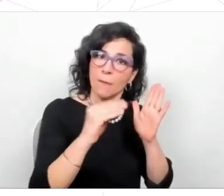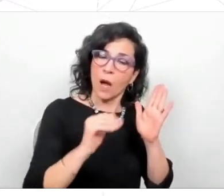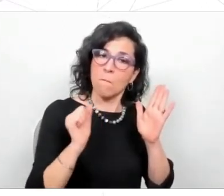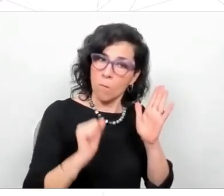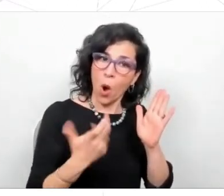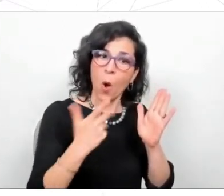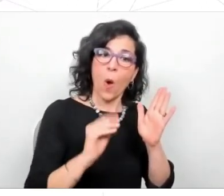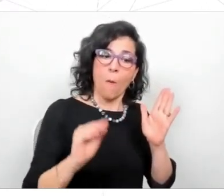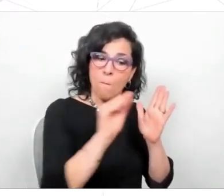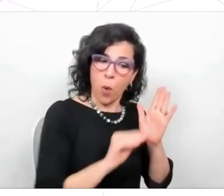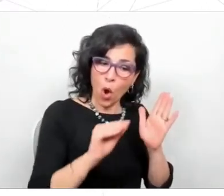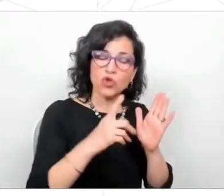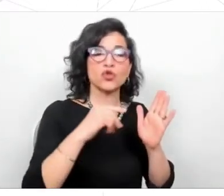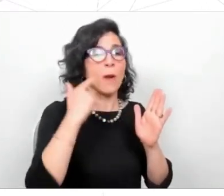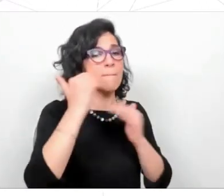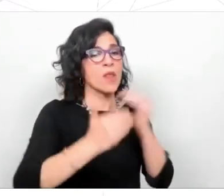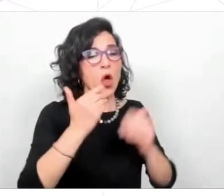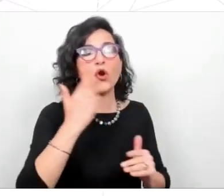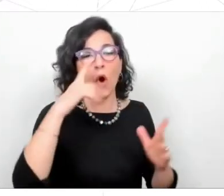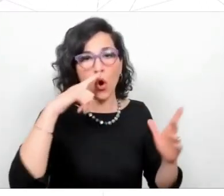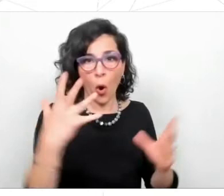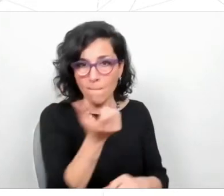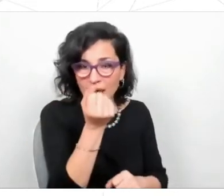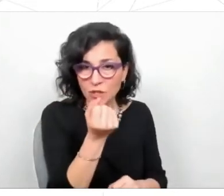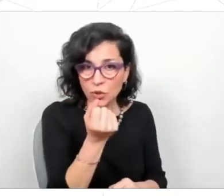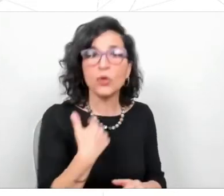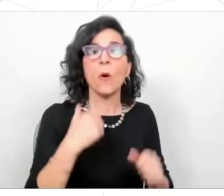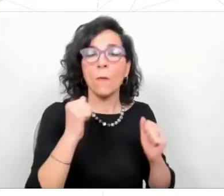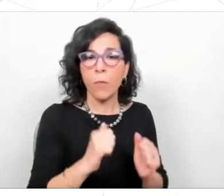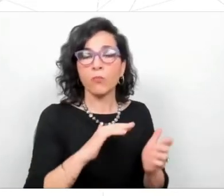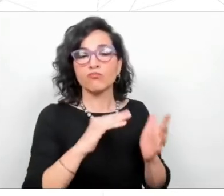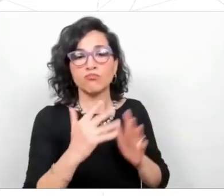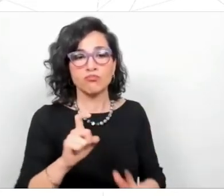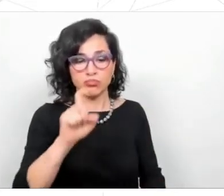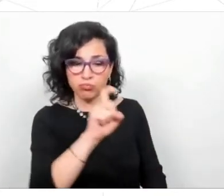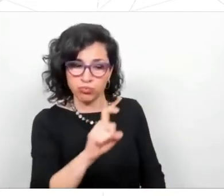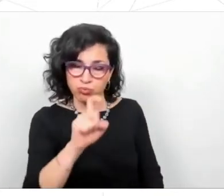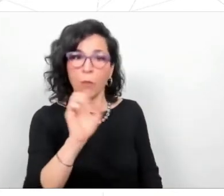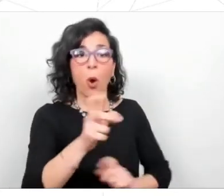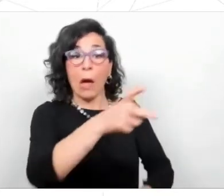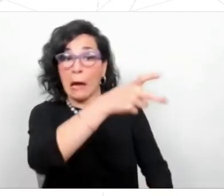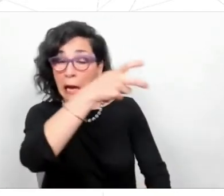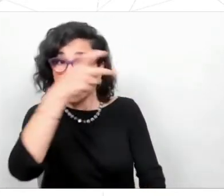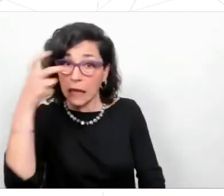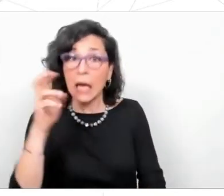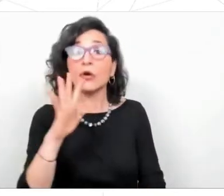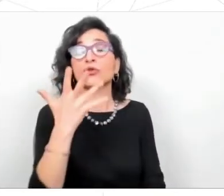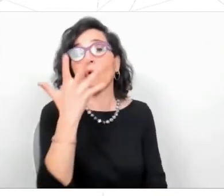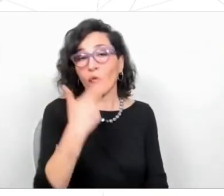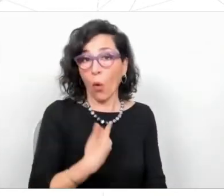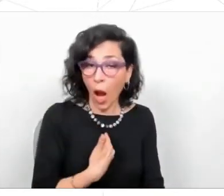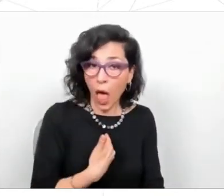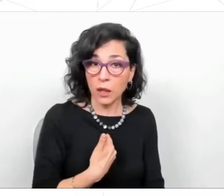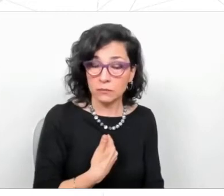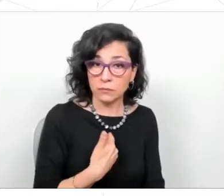But there are a number of color options as well to help with location, with comprehension. So we can change